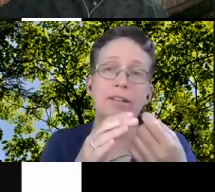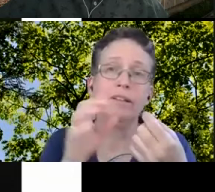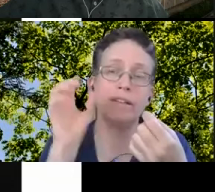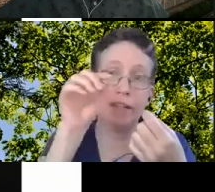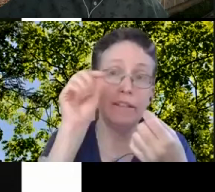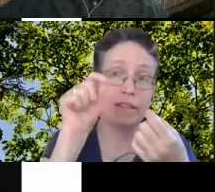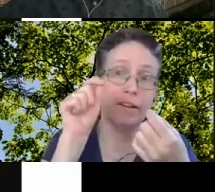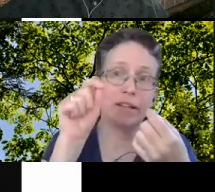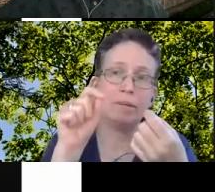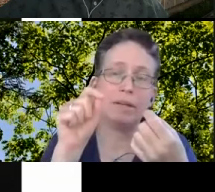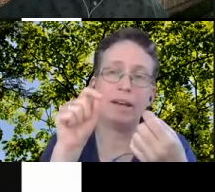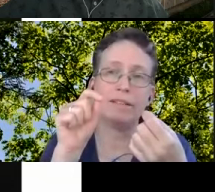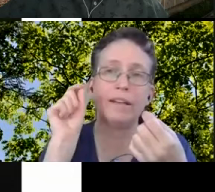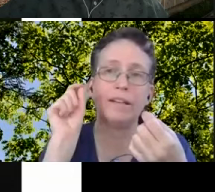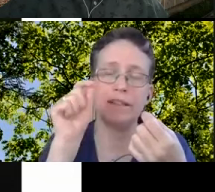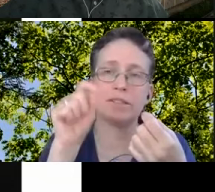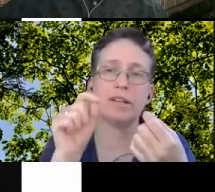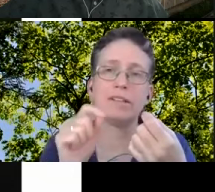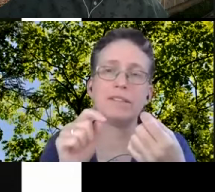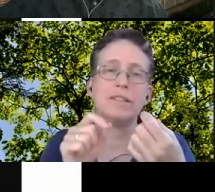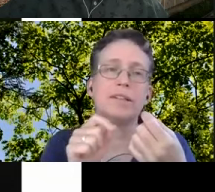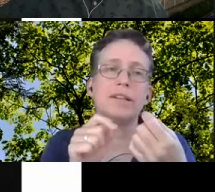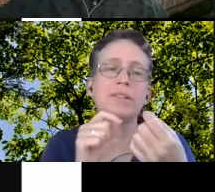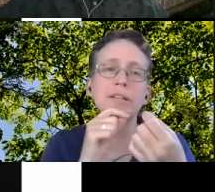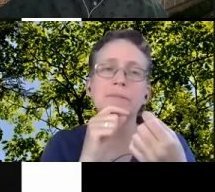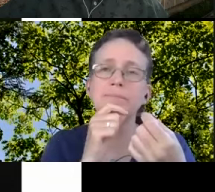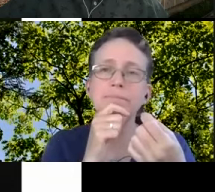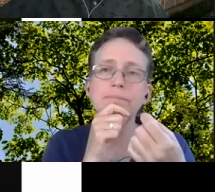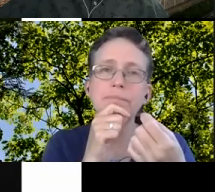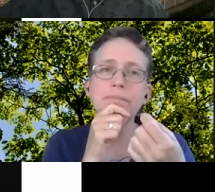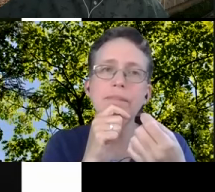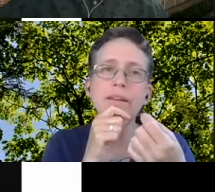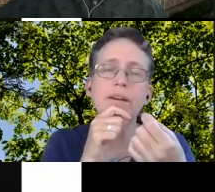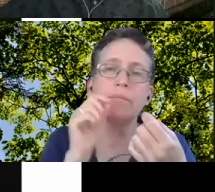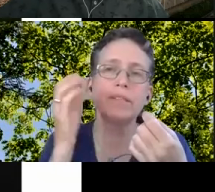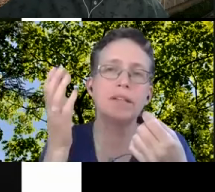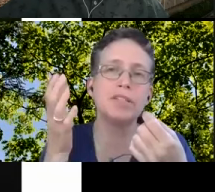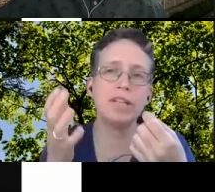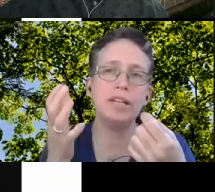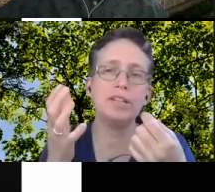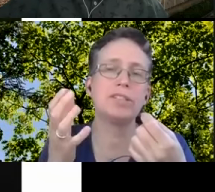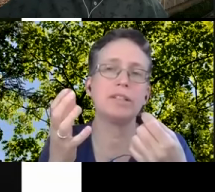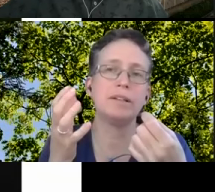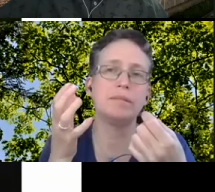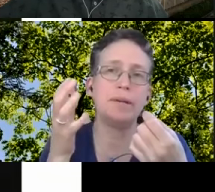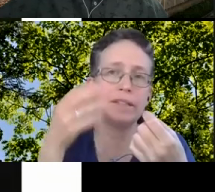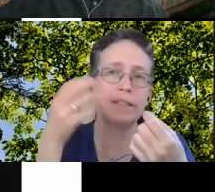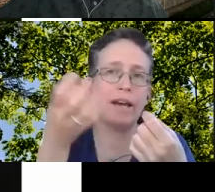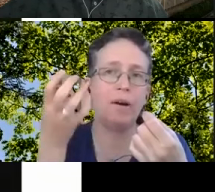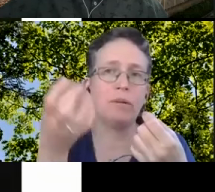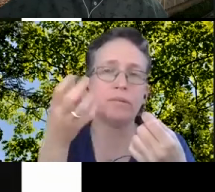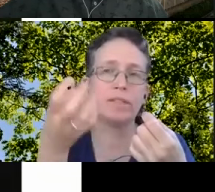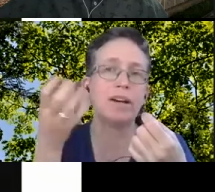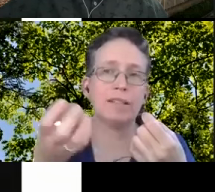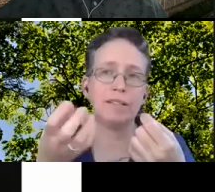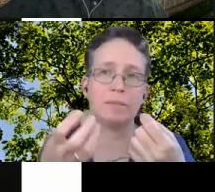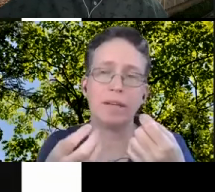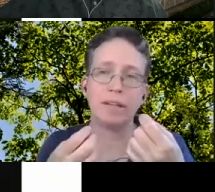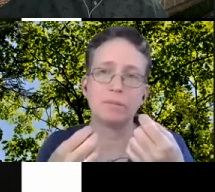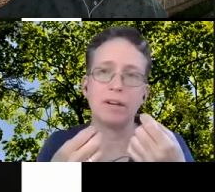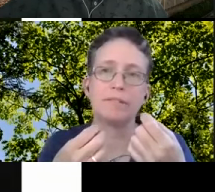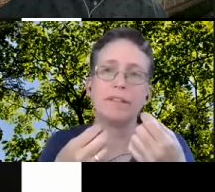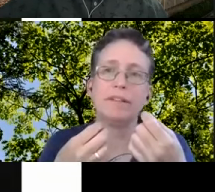around, things that are going to be antagonists, things that are going to steal the nectar, was going to change basically how toxic